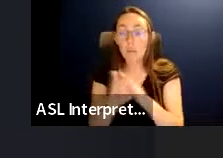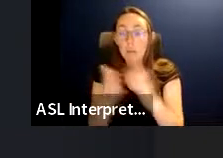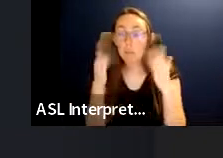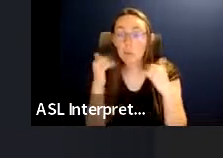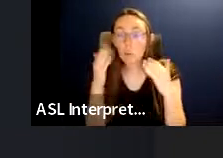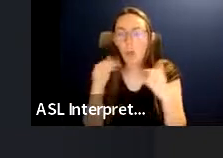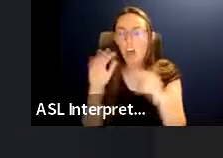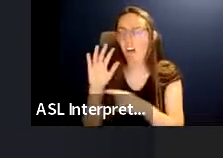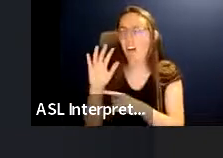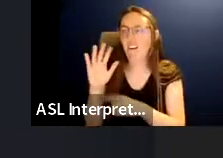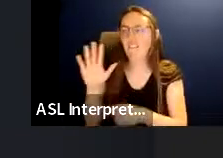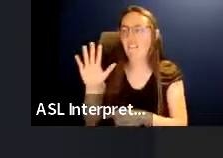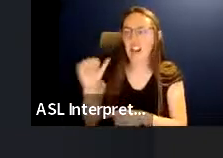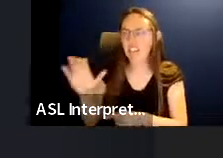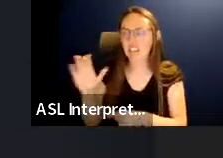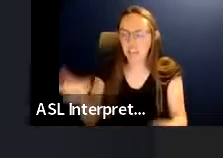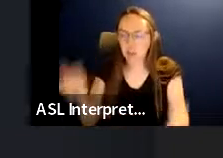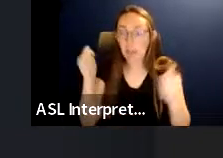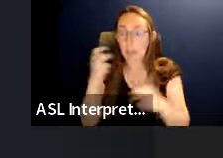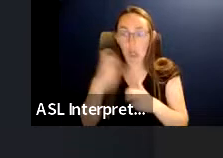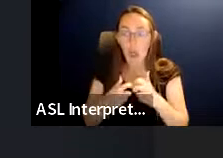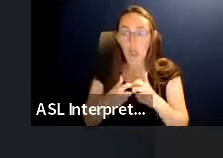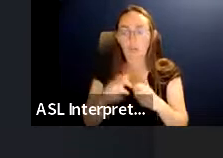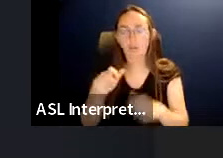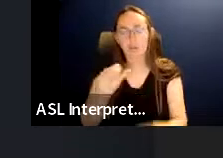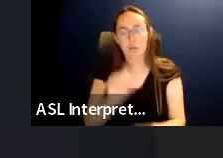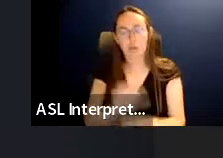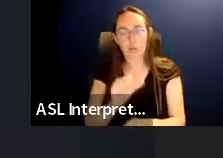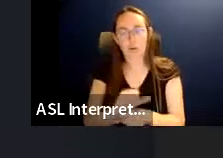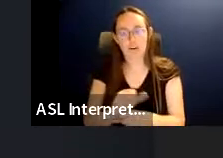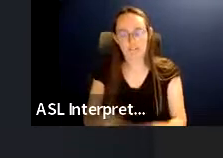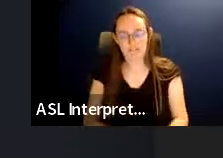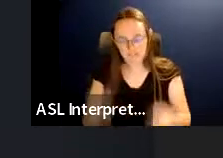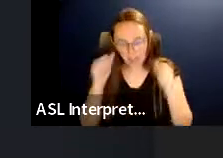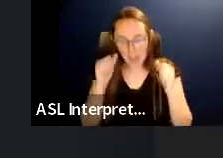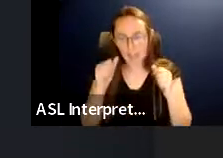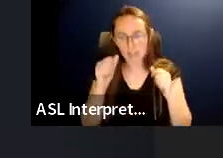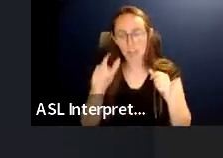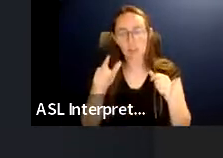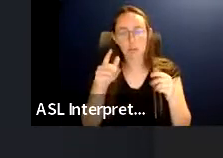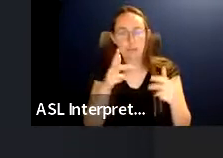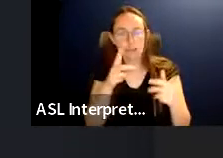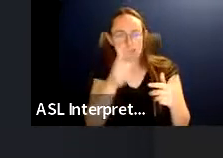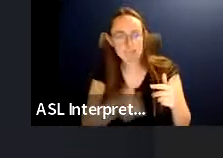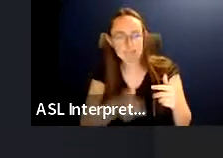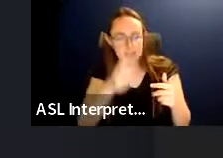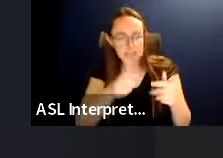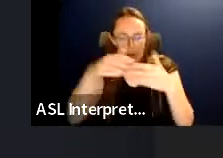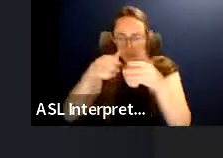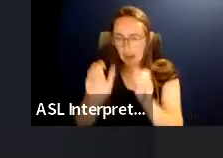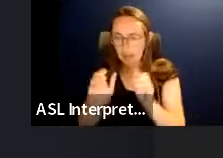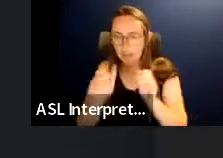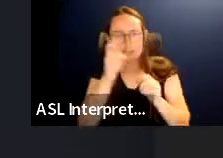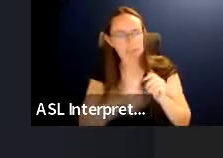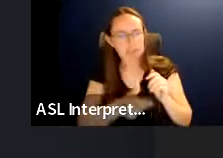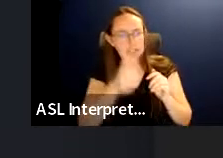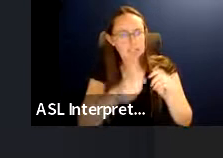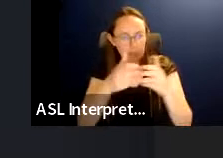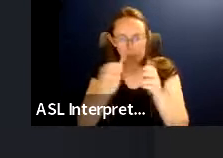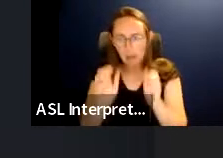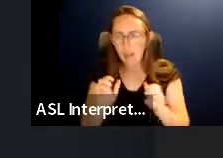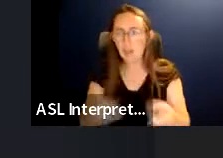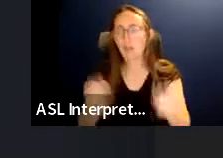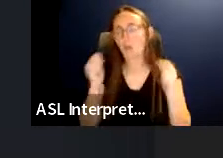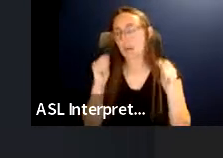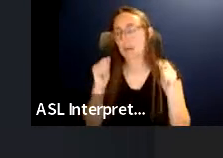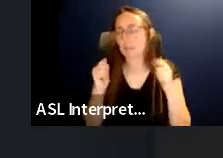5 seconds and it then hardens. So you have to work very, very quickly when you're heating and bending acrylic. So I would recommend these little